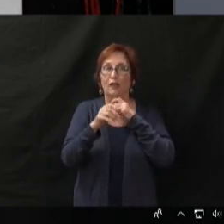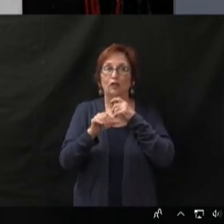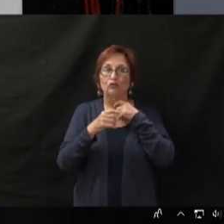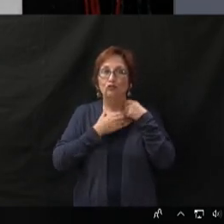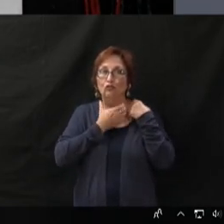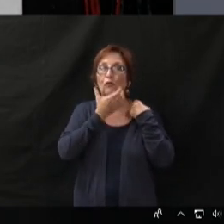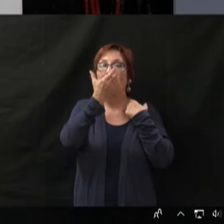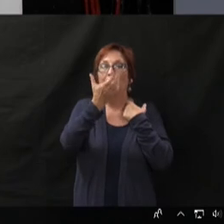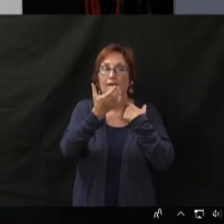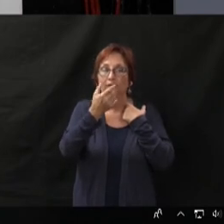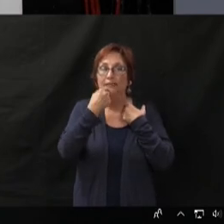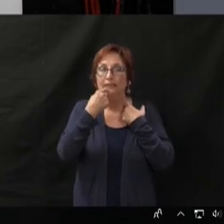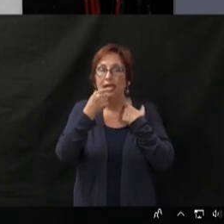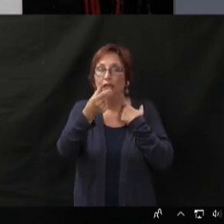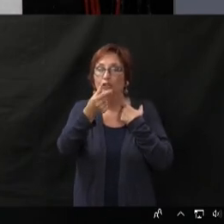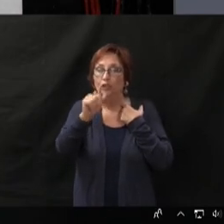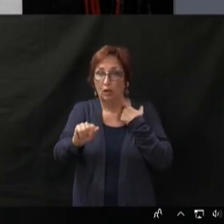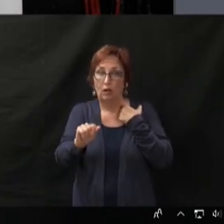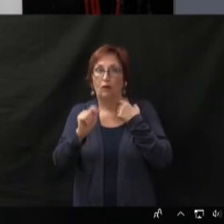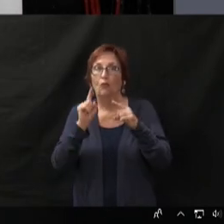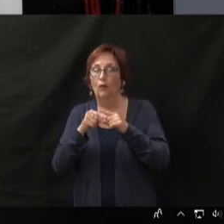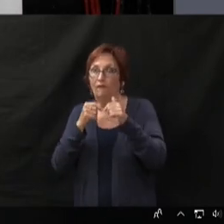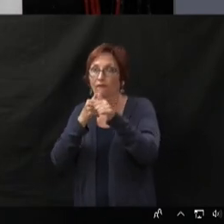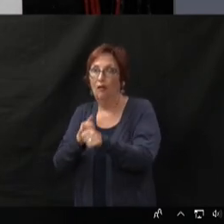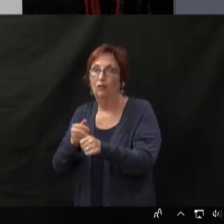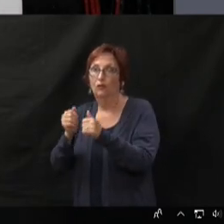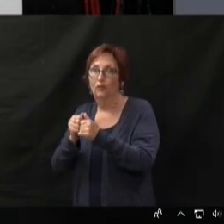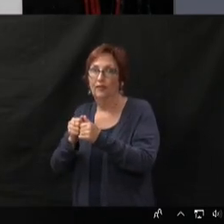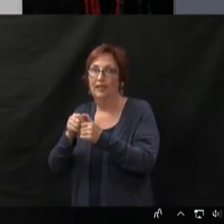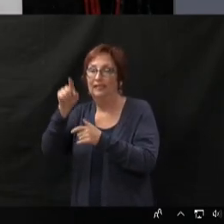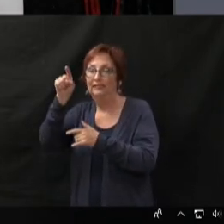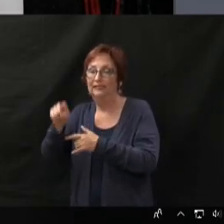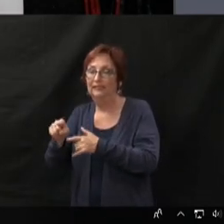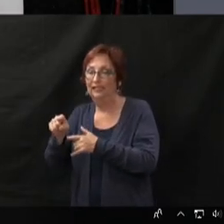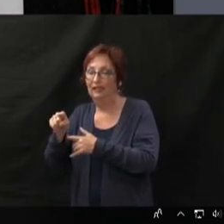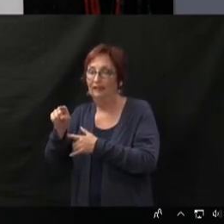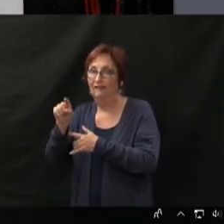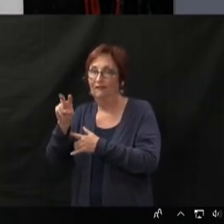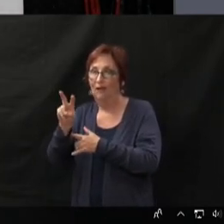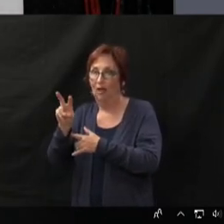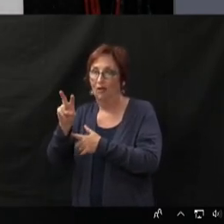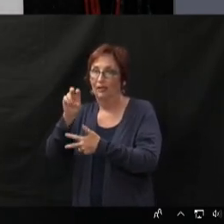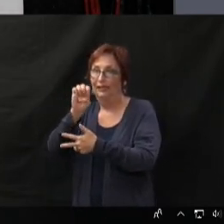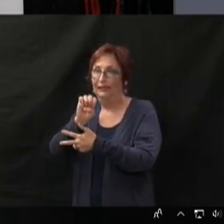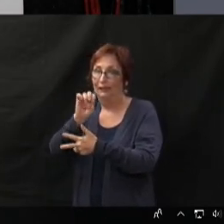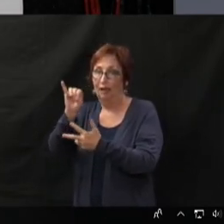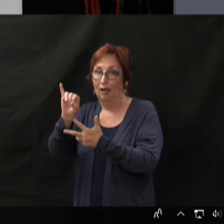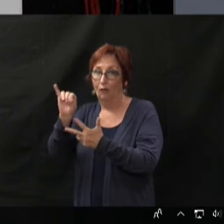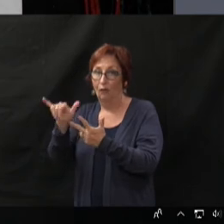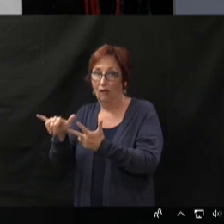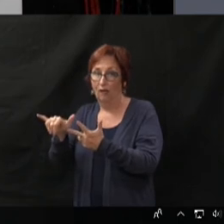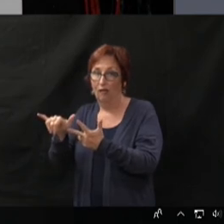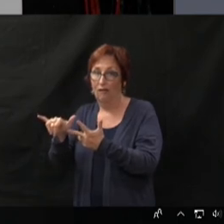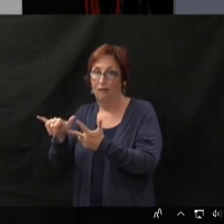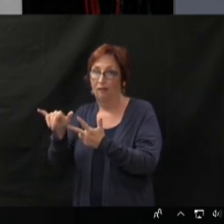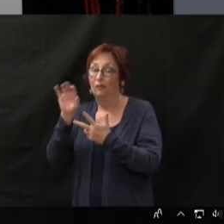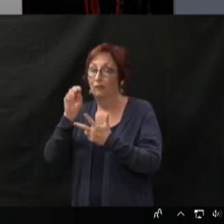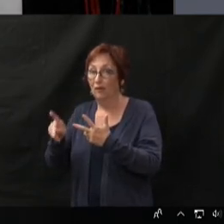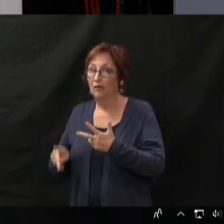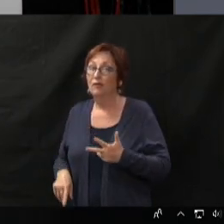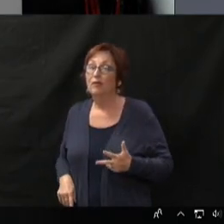he's saying J when followed by a stick vowel, E-I-Y. Okay?